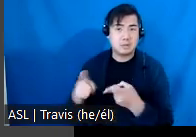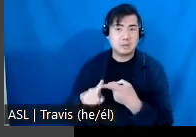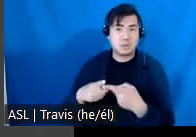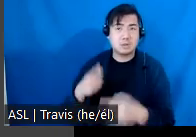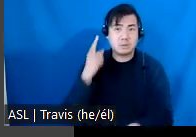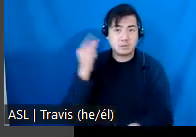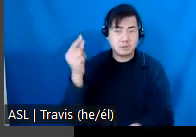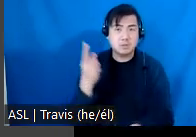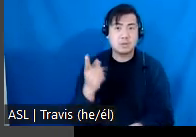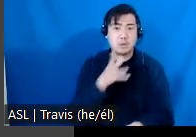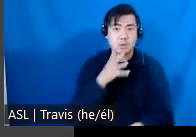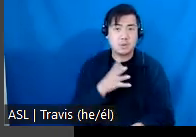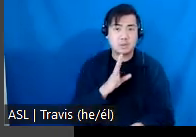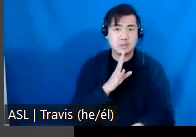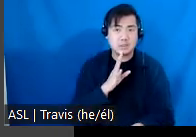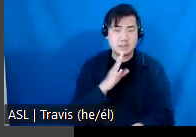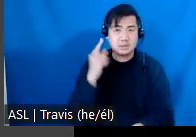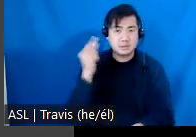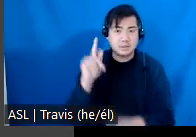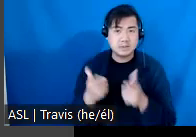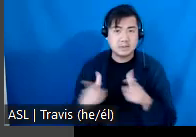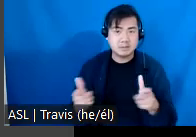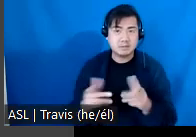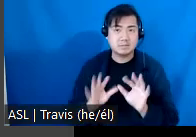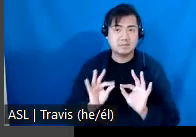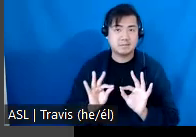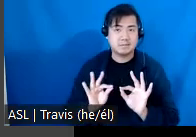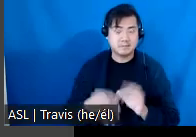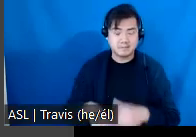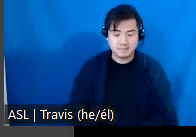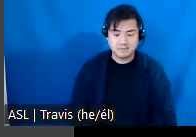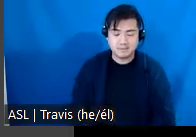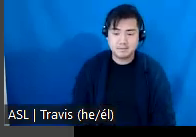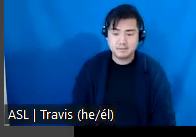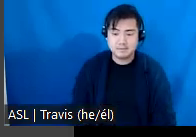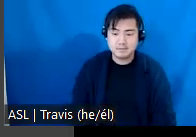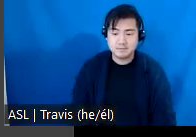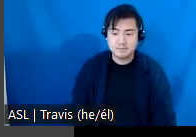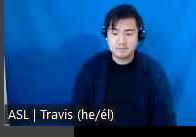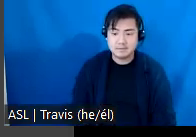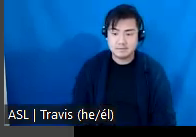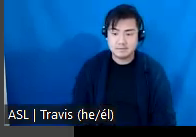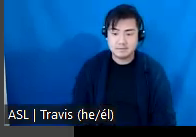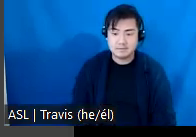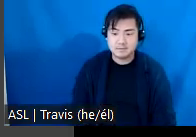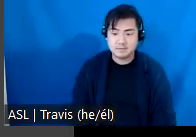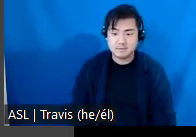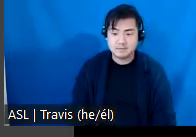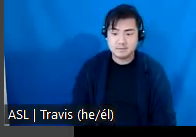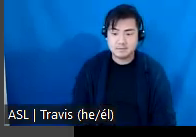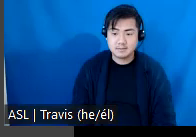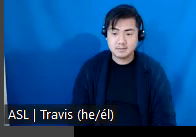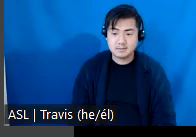galab wanaagsan waxaa soo gelaysiin meesha oo luqadda ku qoran tahay ama luqadda ku qoran tahay Soomaali hadaartid inaad soo